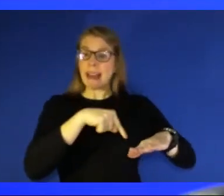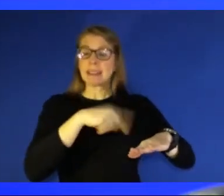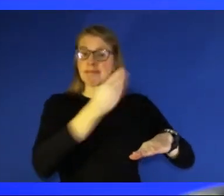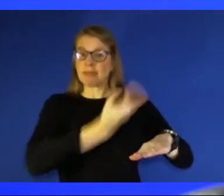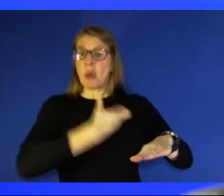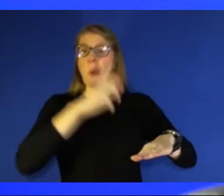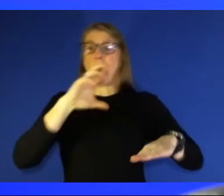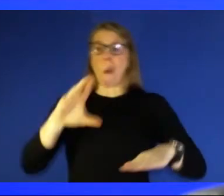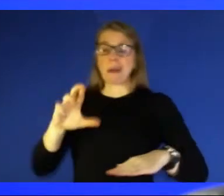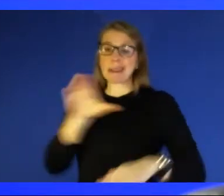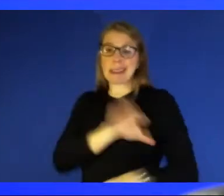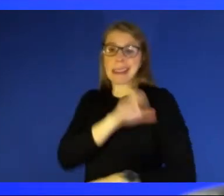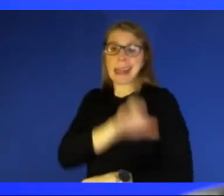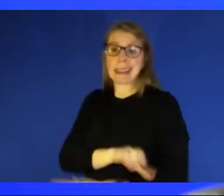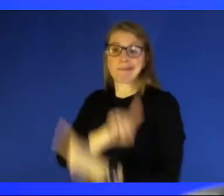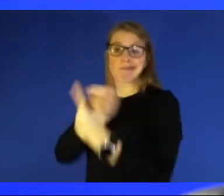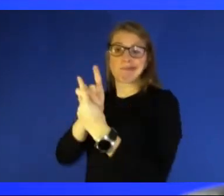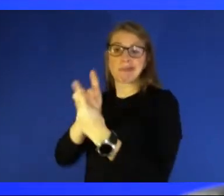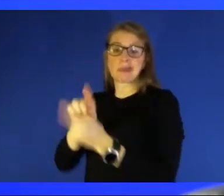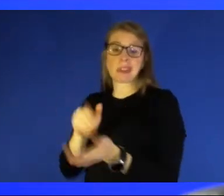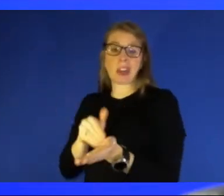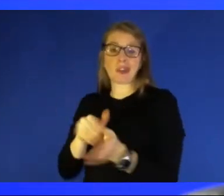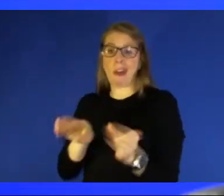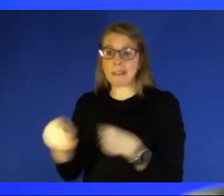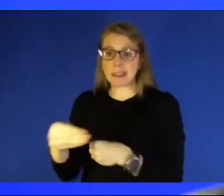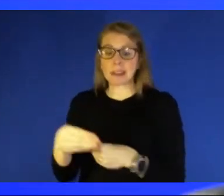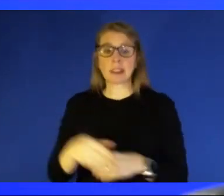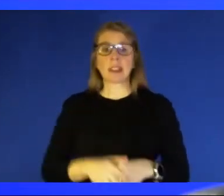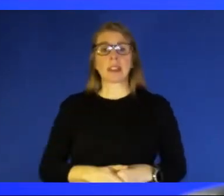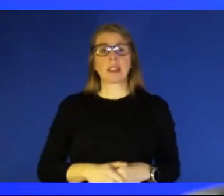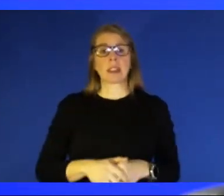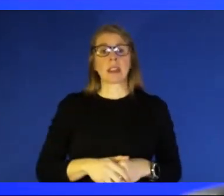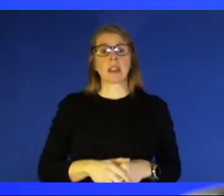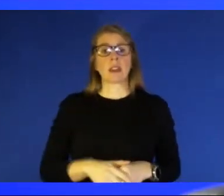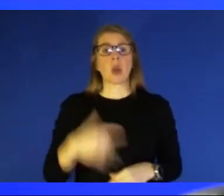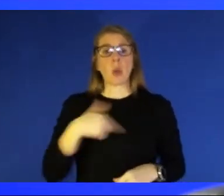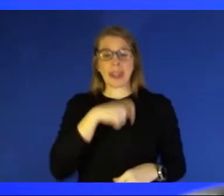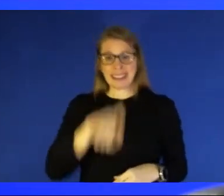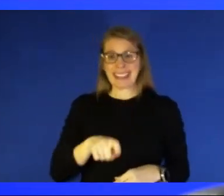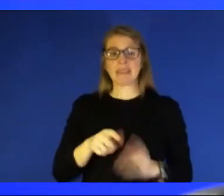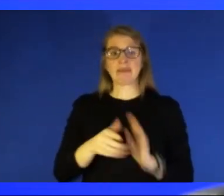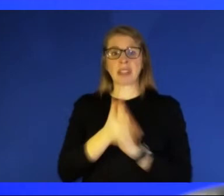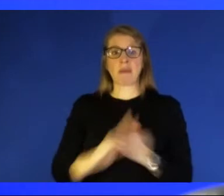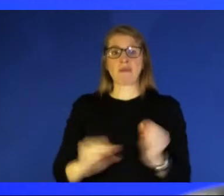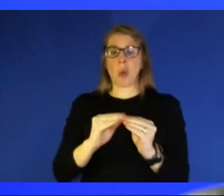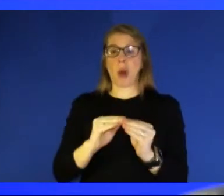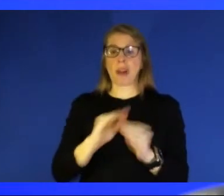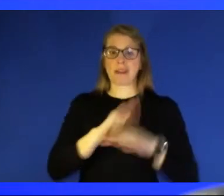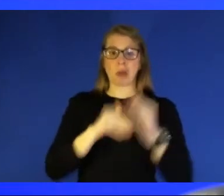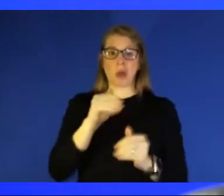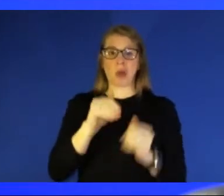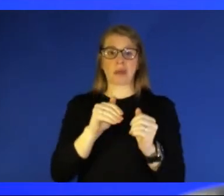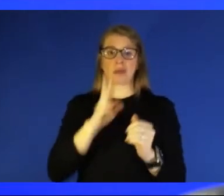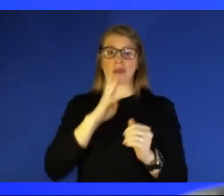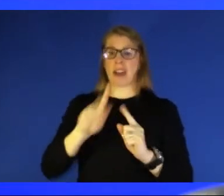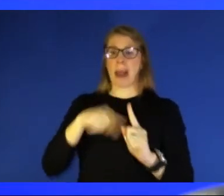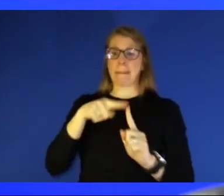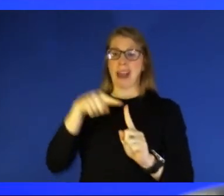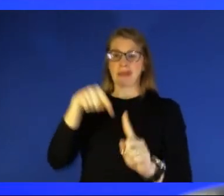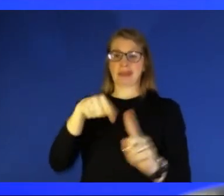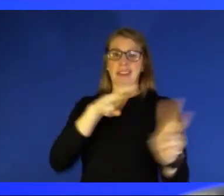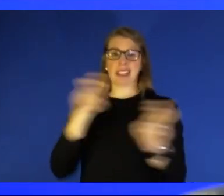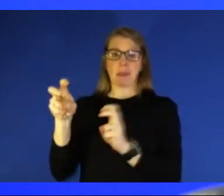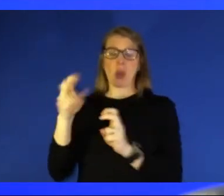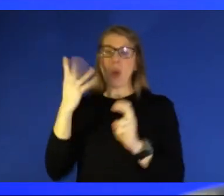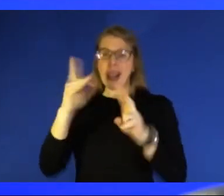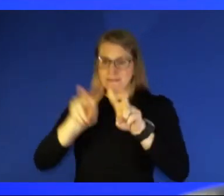concerns. It's really important that we start to become more comfortable talking about these concerns as well, because this enables us to assess for need and